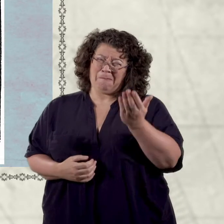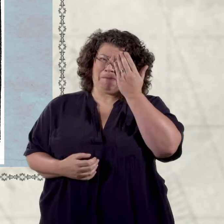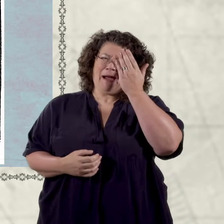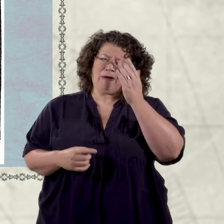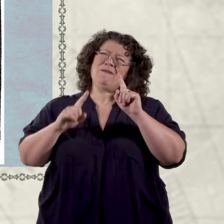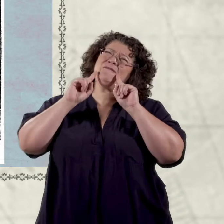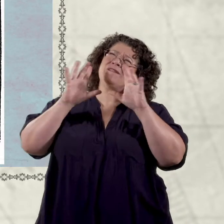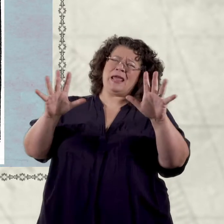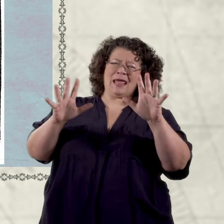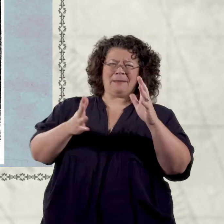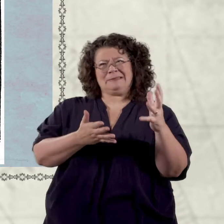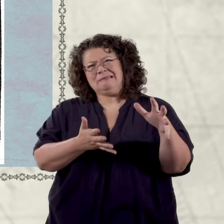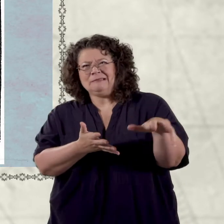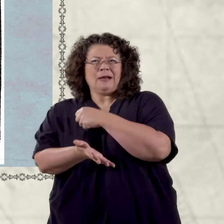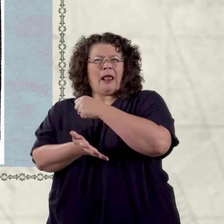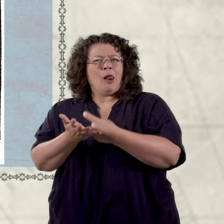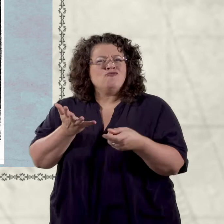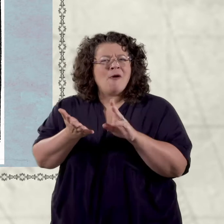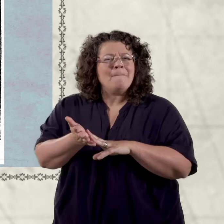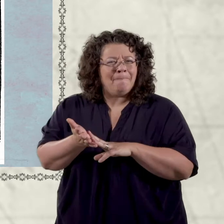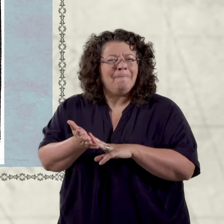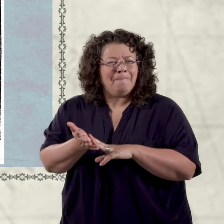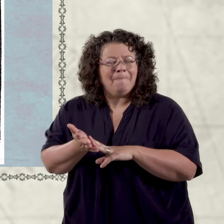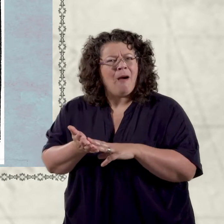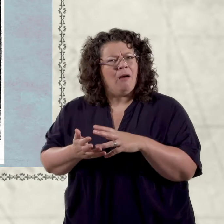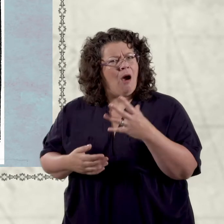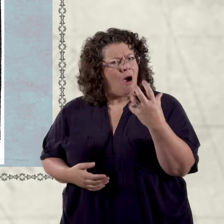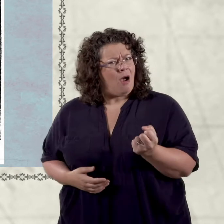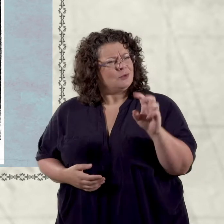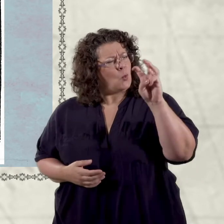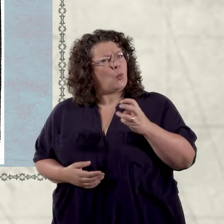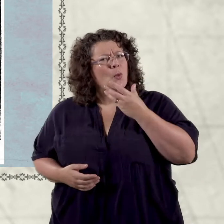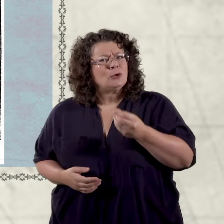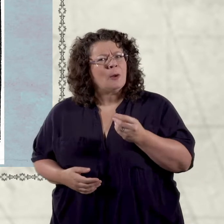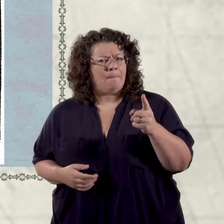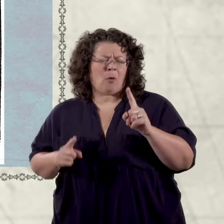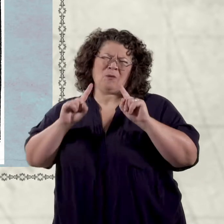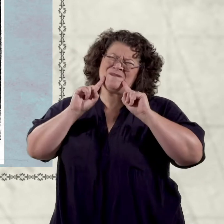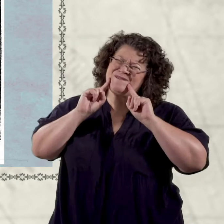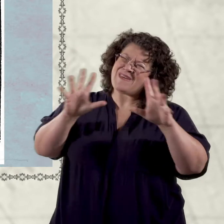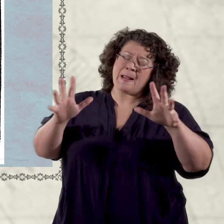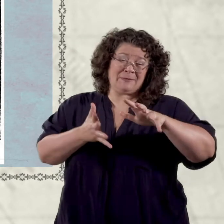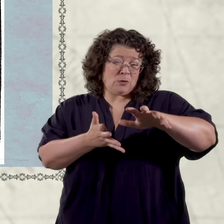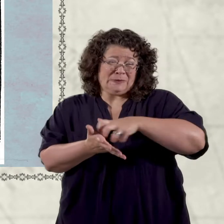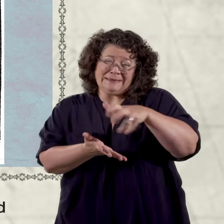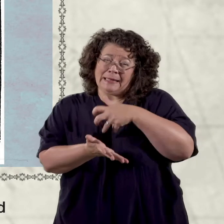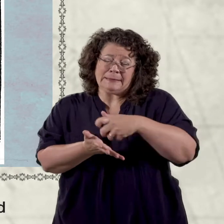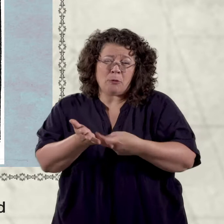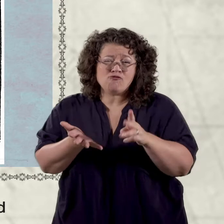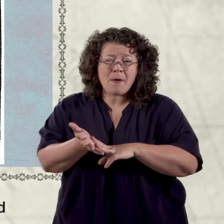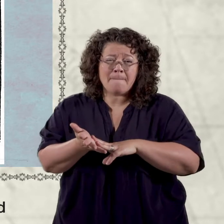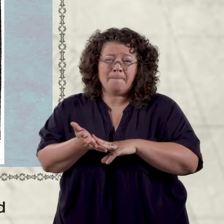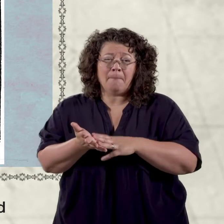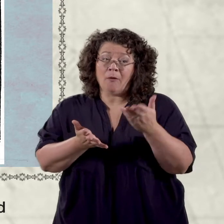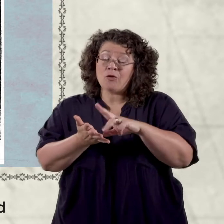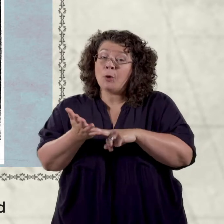Now, pirates were famous for stealing rum. There was a Welshman who was very famous for stealing rum. He was from